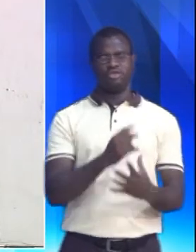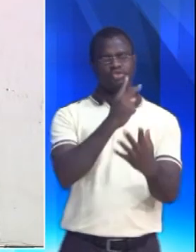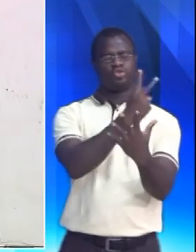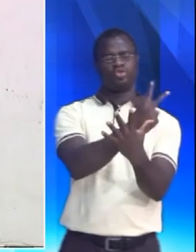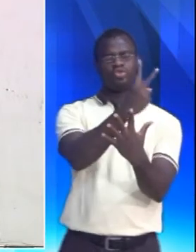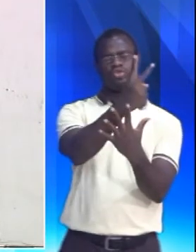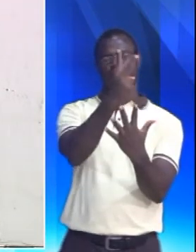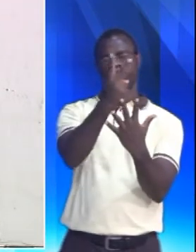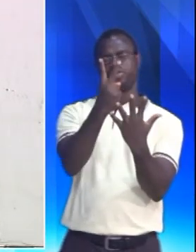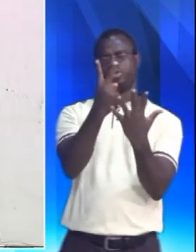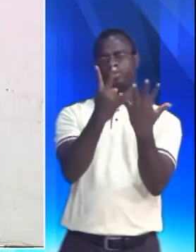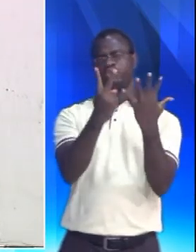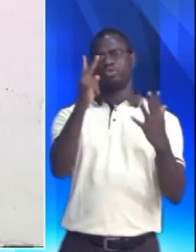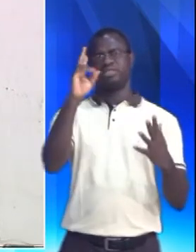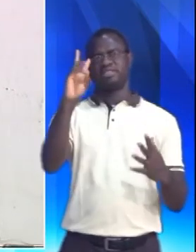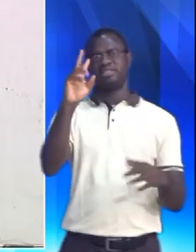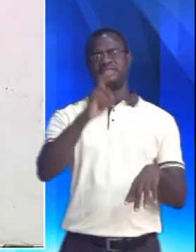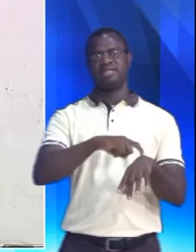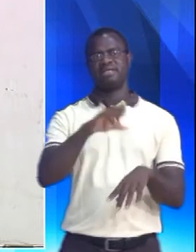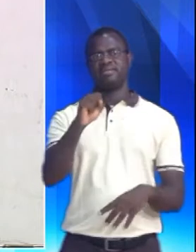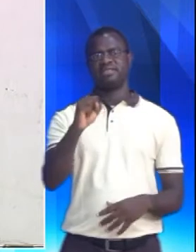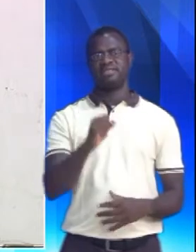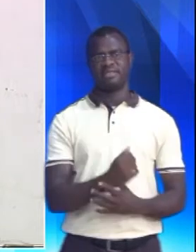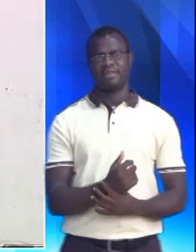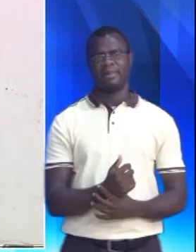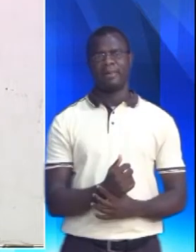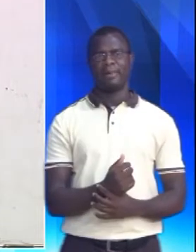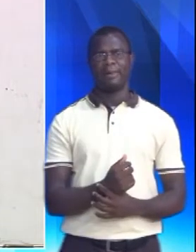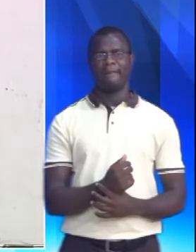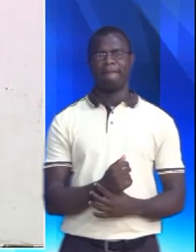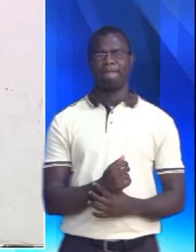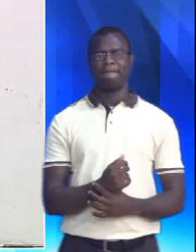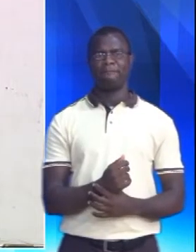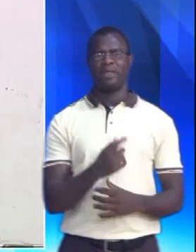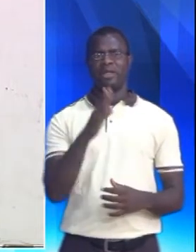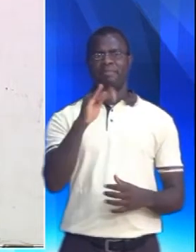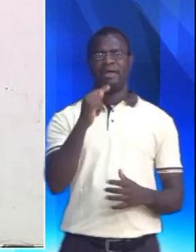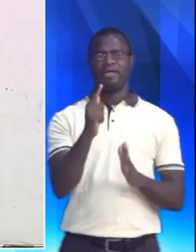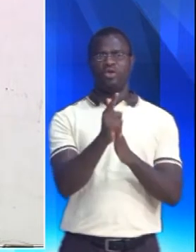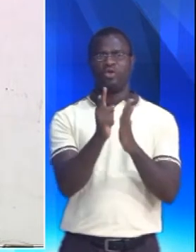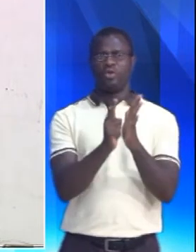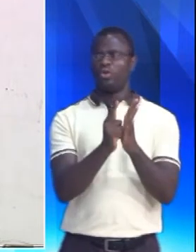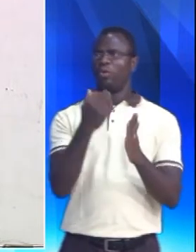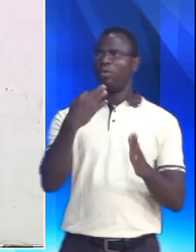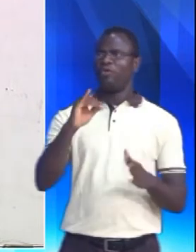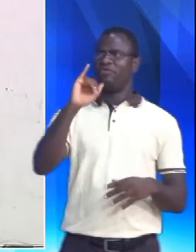laws of indices, the first one I want us to look at it is